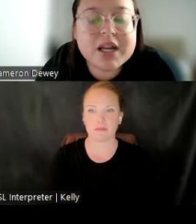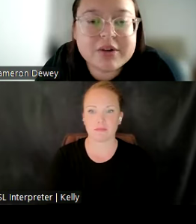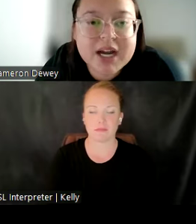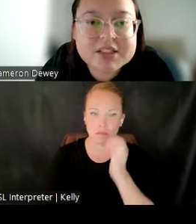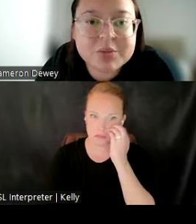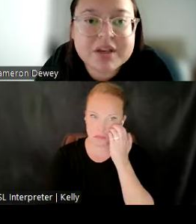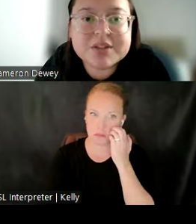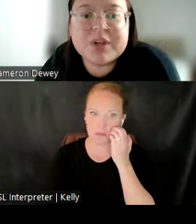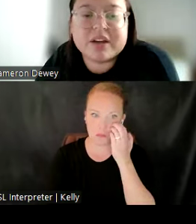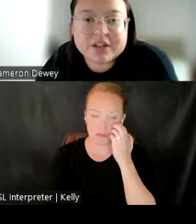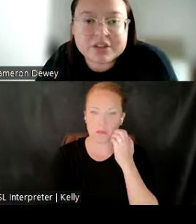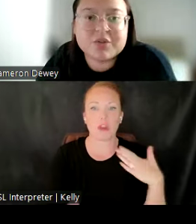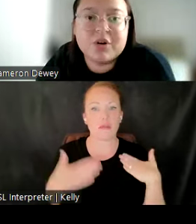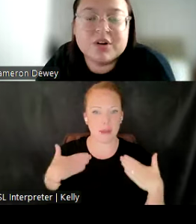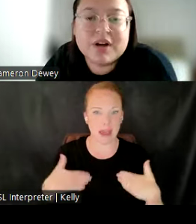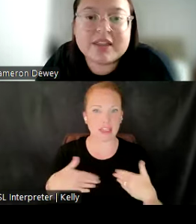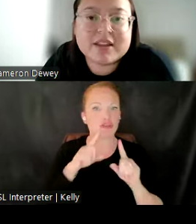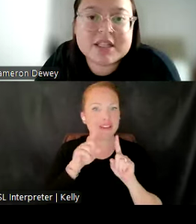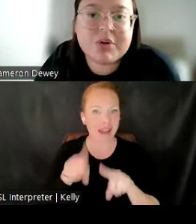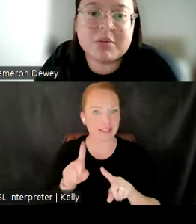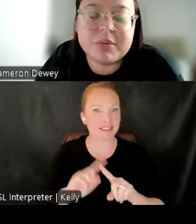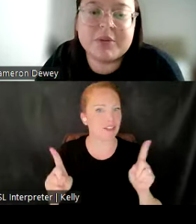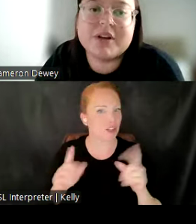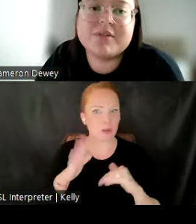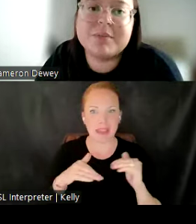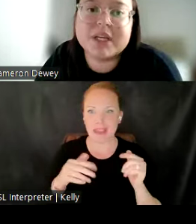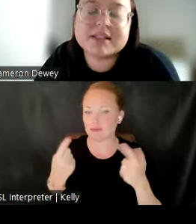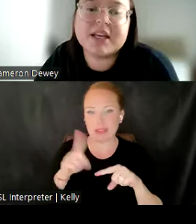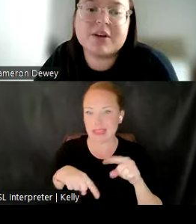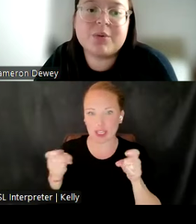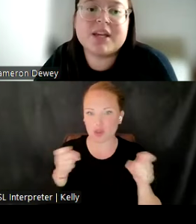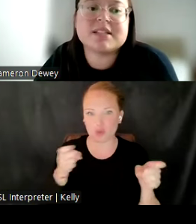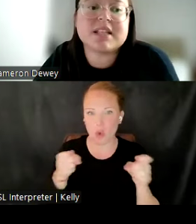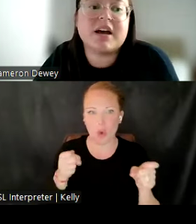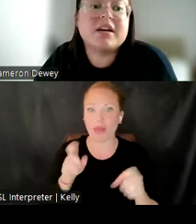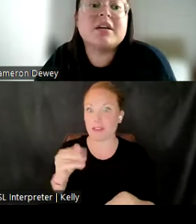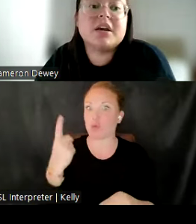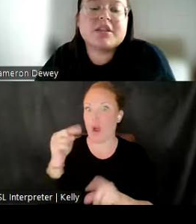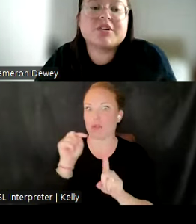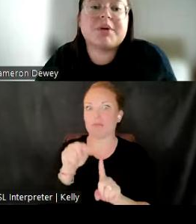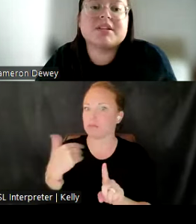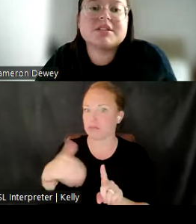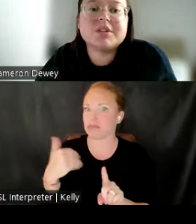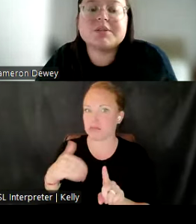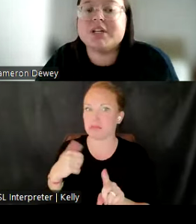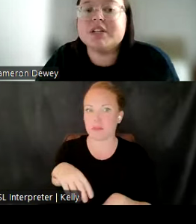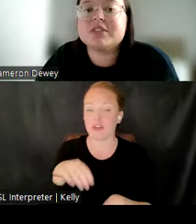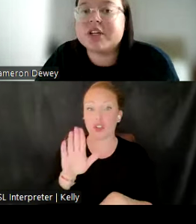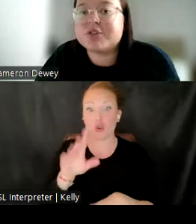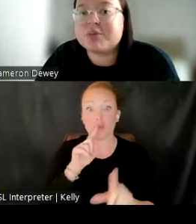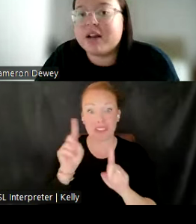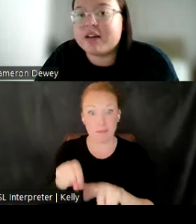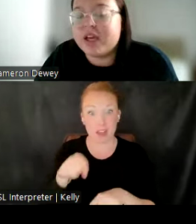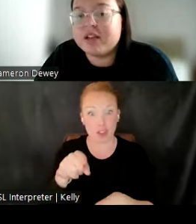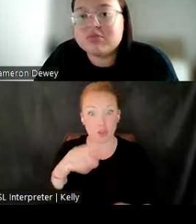Your body reacts in ways you can't control. I think that's probably one of the biggest takeaways, is that the responses you experience